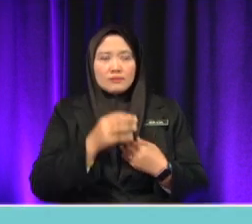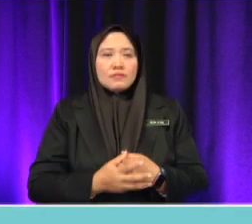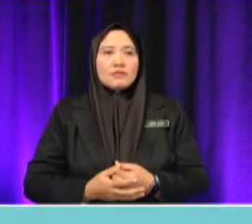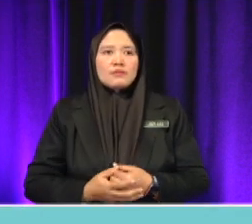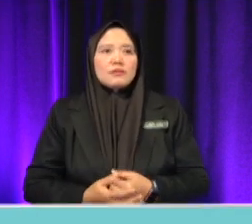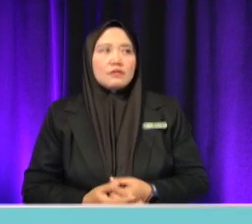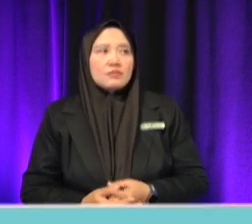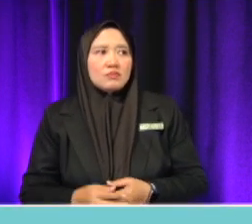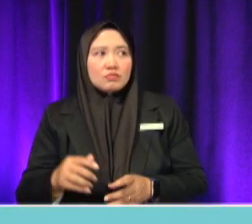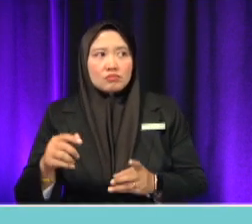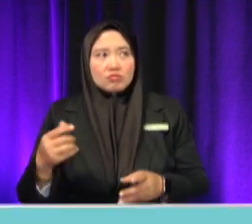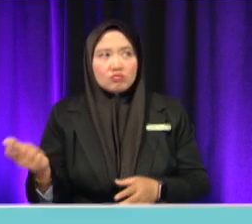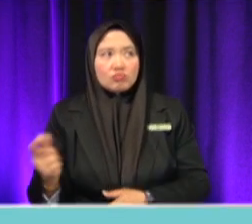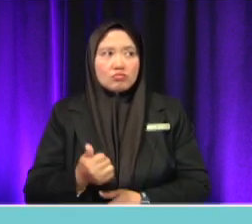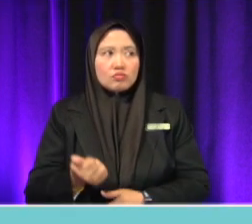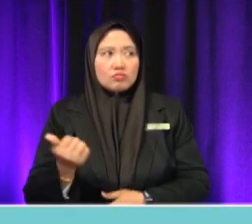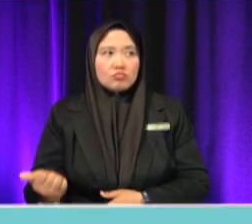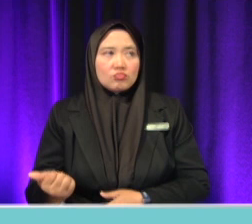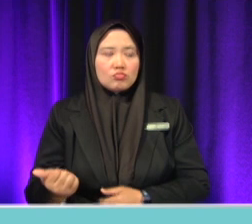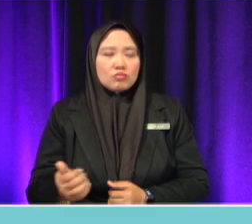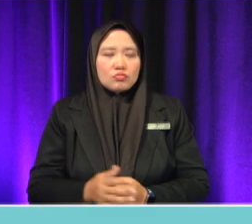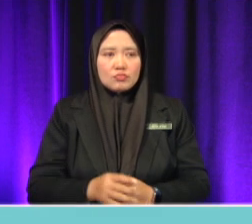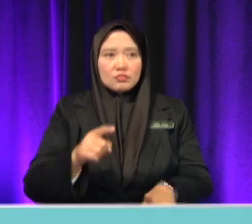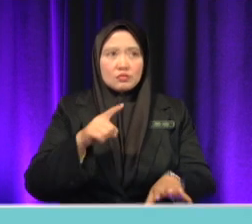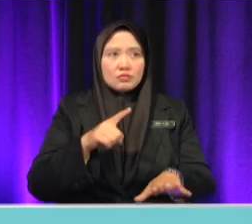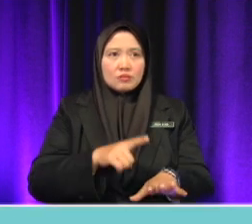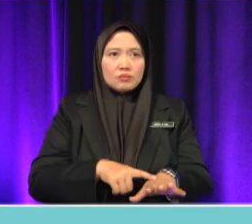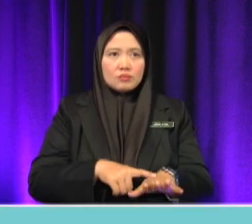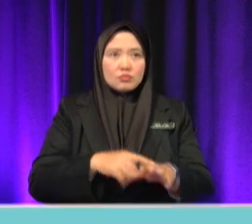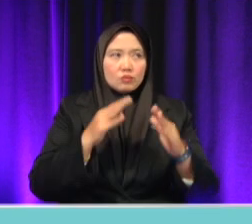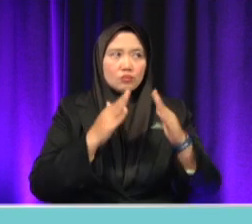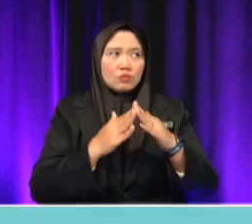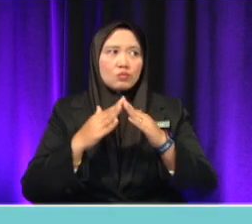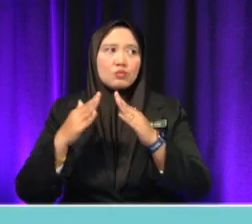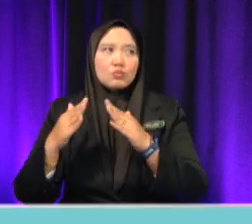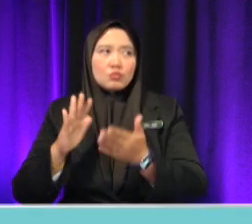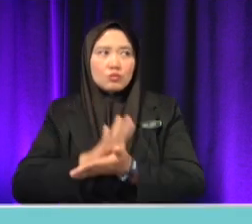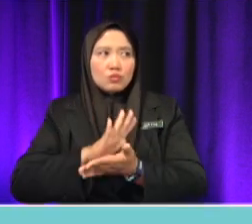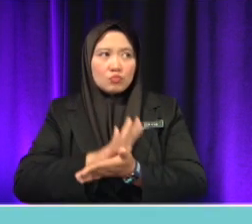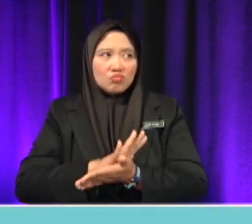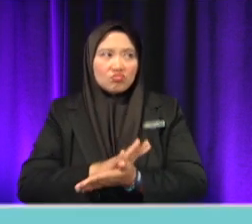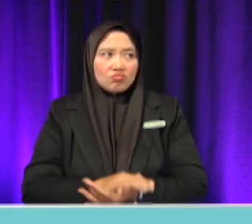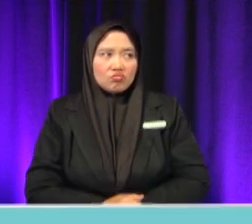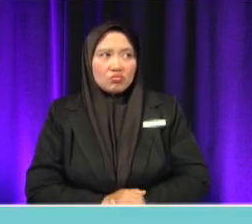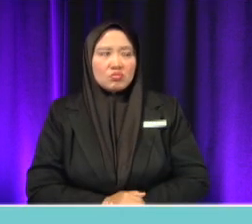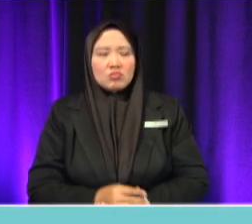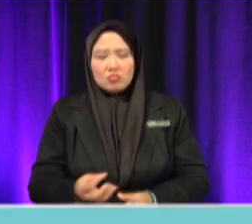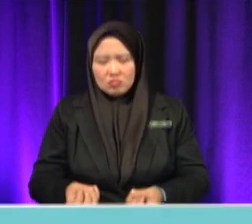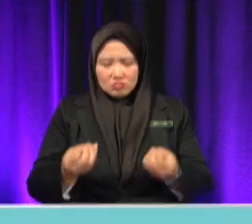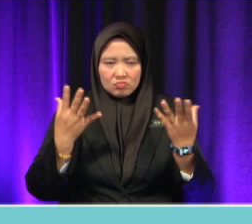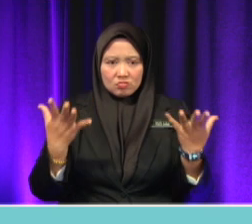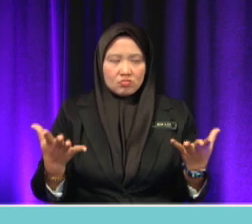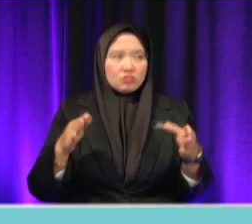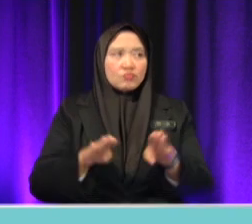any kind at school when so many children were starving. Realizing the truth of this, Martha got involved by raising money for